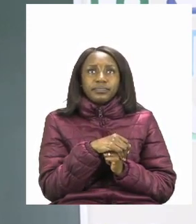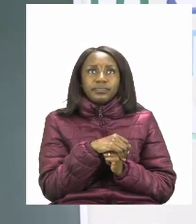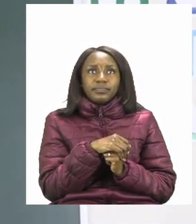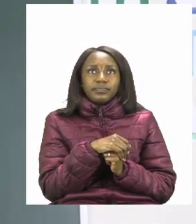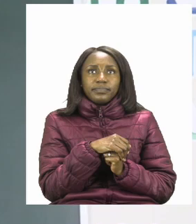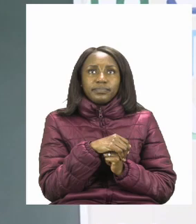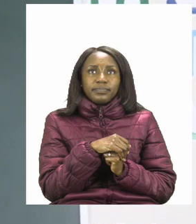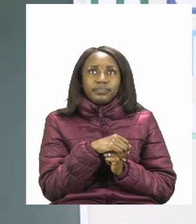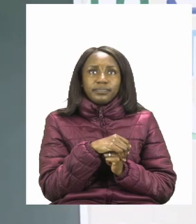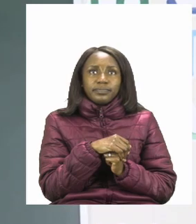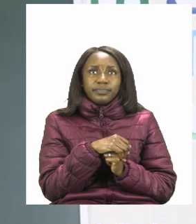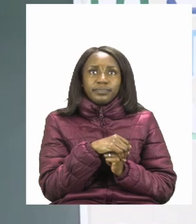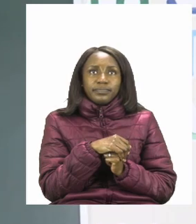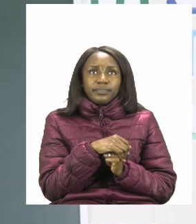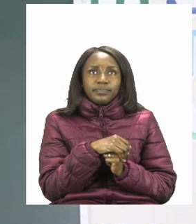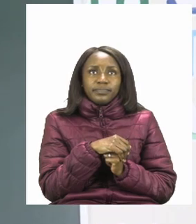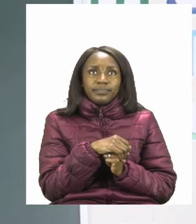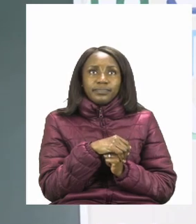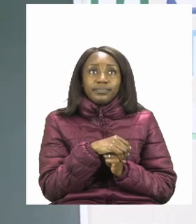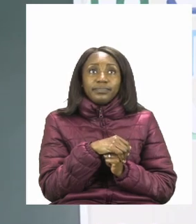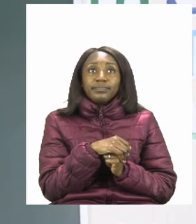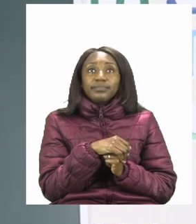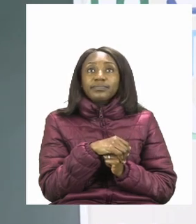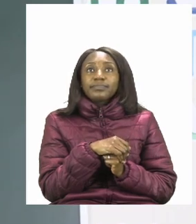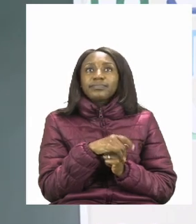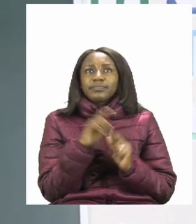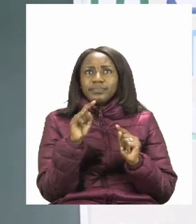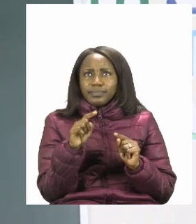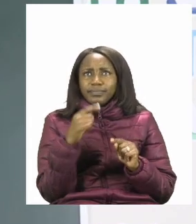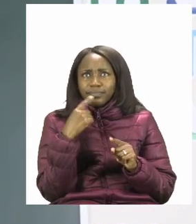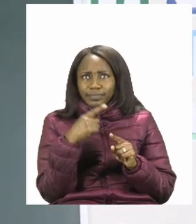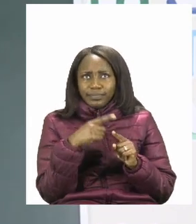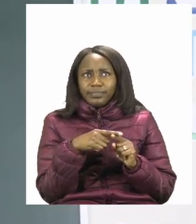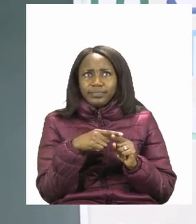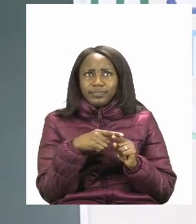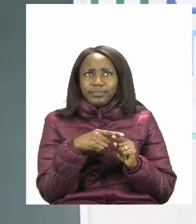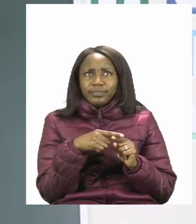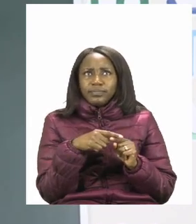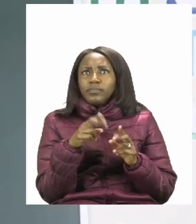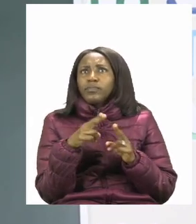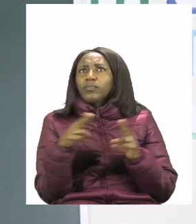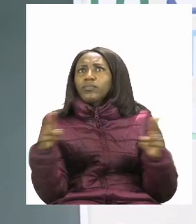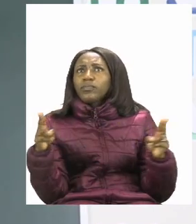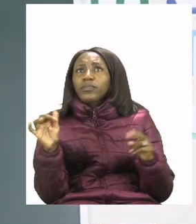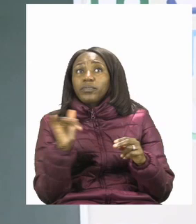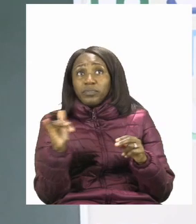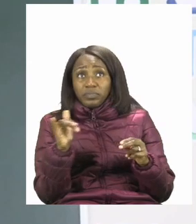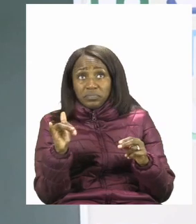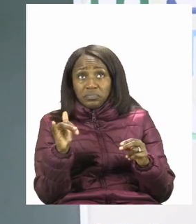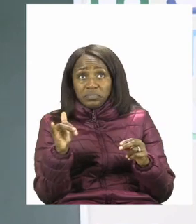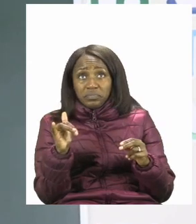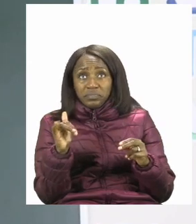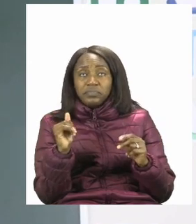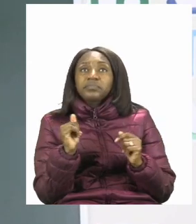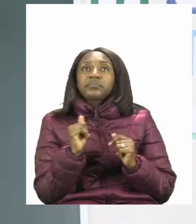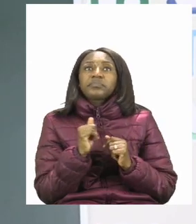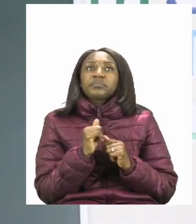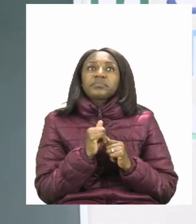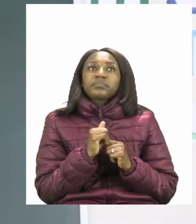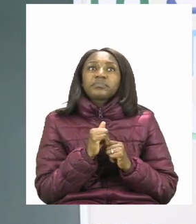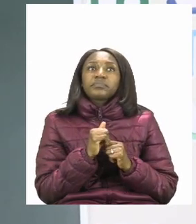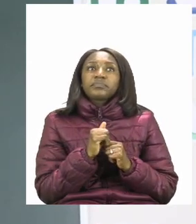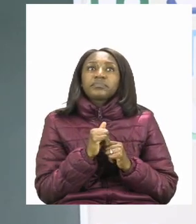So I can also say that which line is longer and which line is shorter.